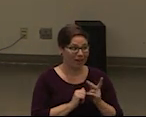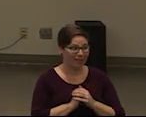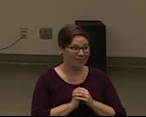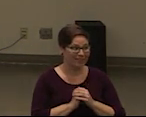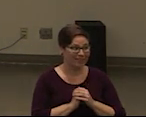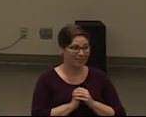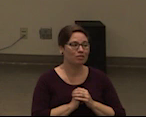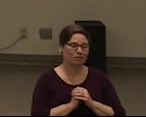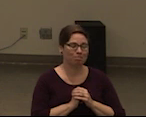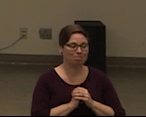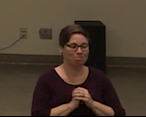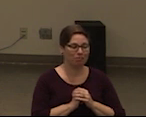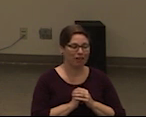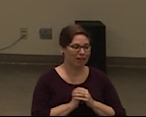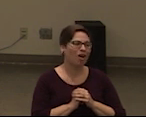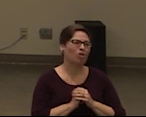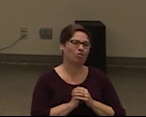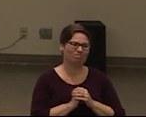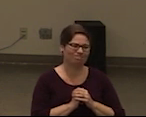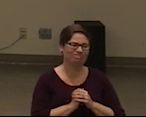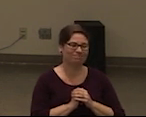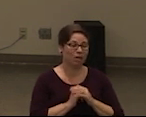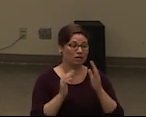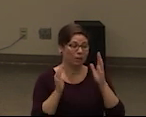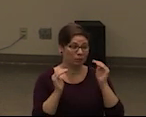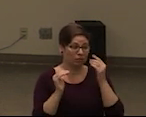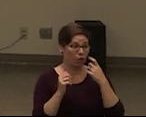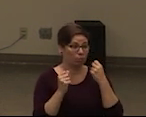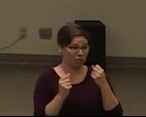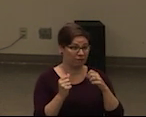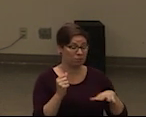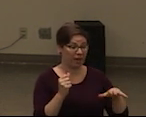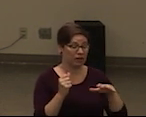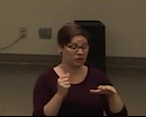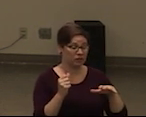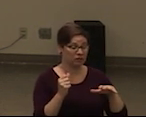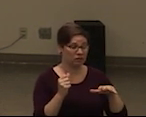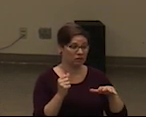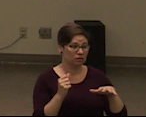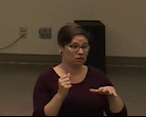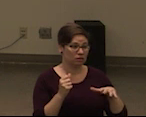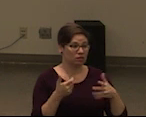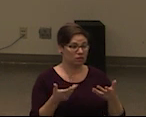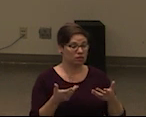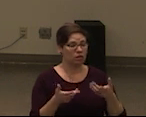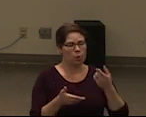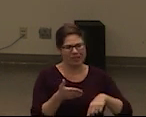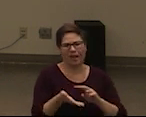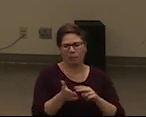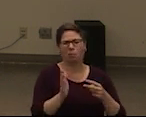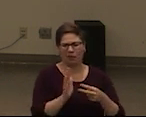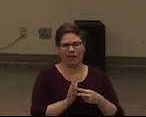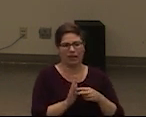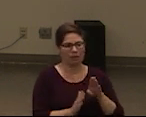Some expectations for a brave space, because it must be, might say like, hey, it's a brave space, right? But what does that actually mean